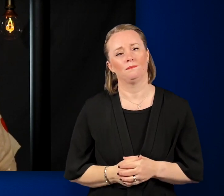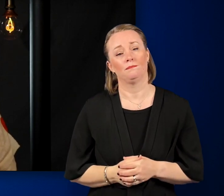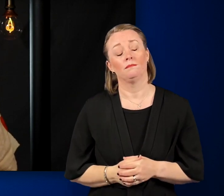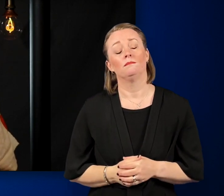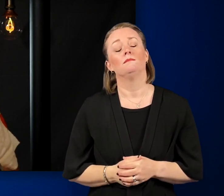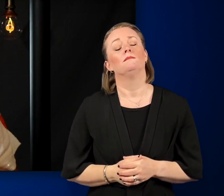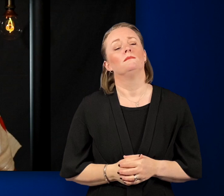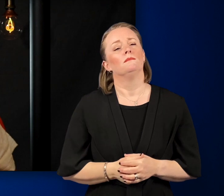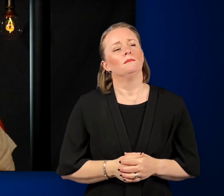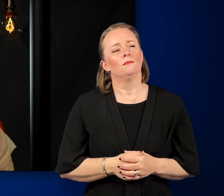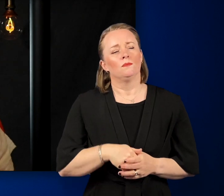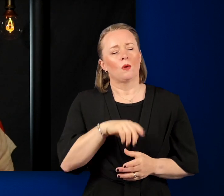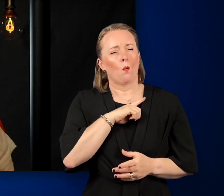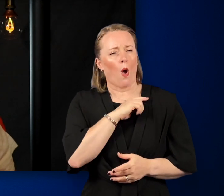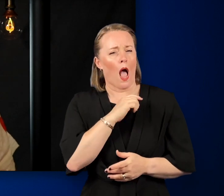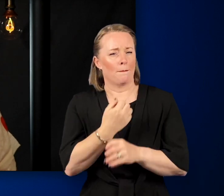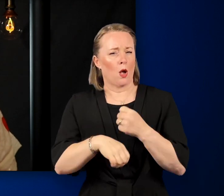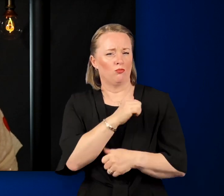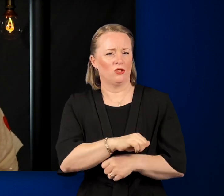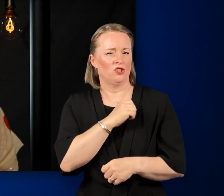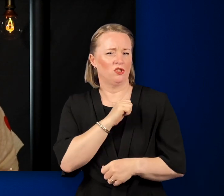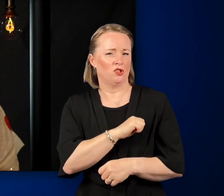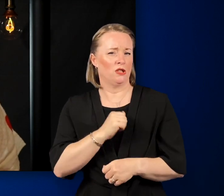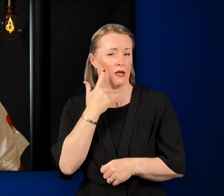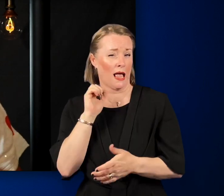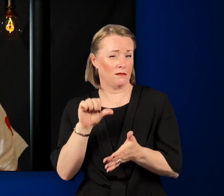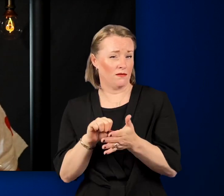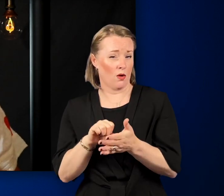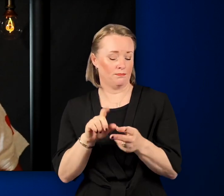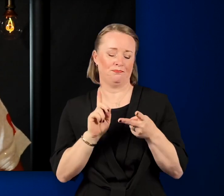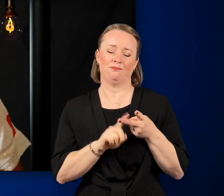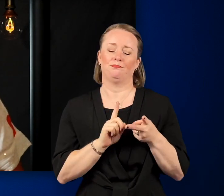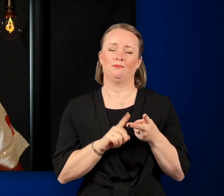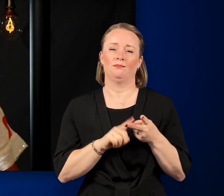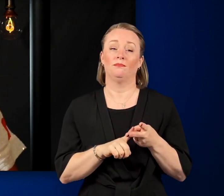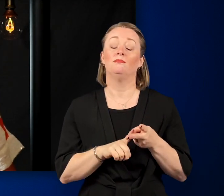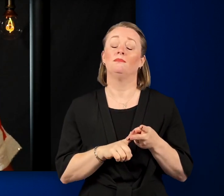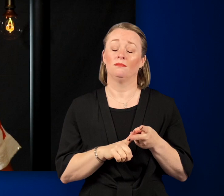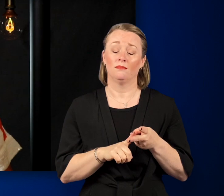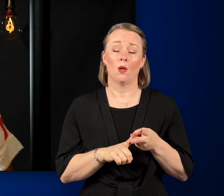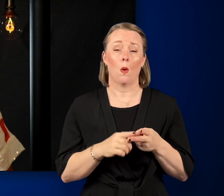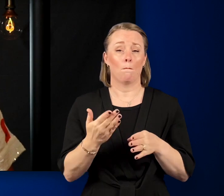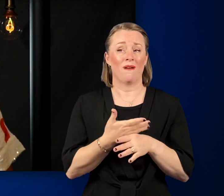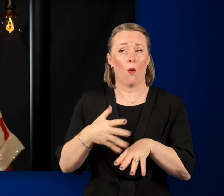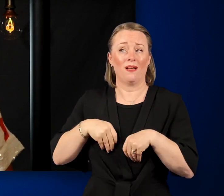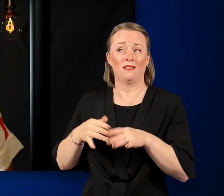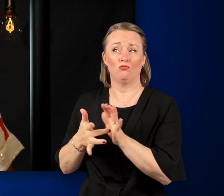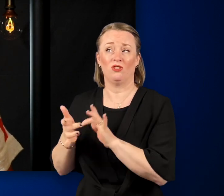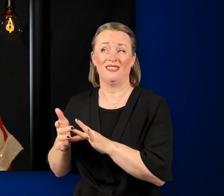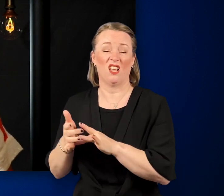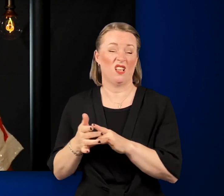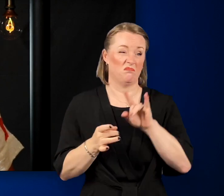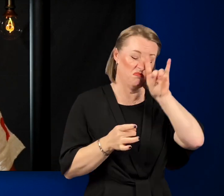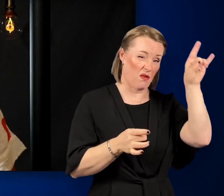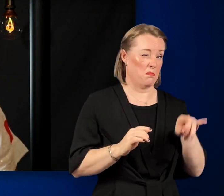we gain an enemy who really did not care about us before. David, as a young man, he only had to face the kind of predators who would attack